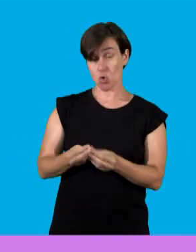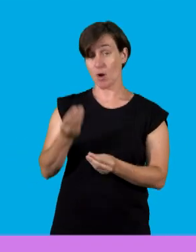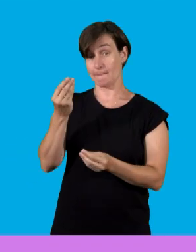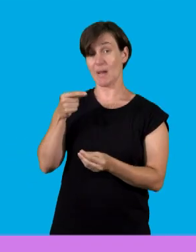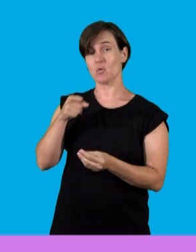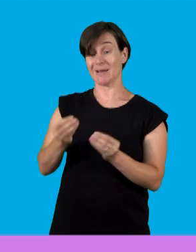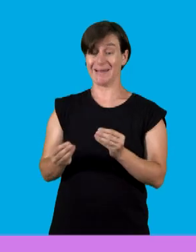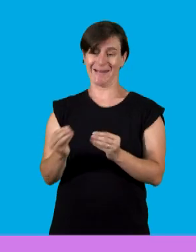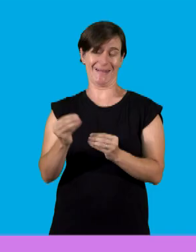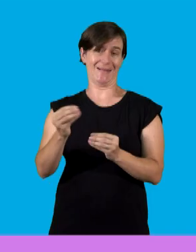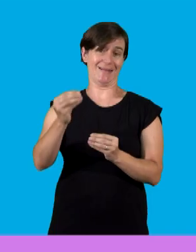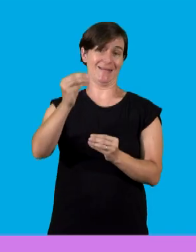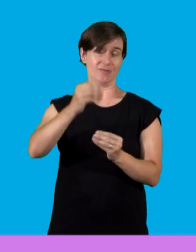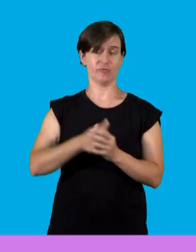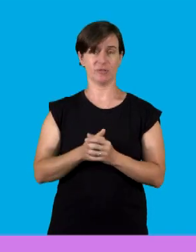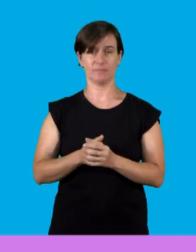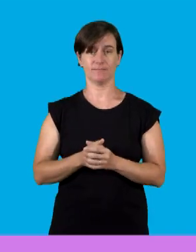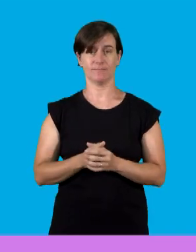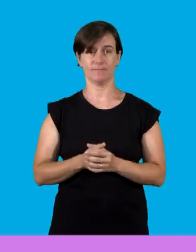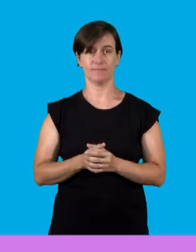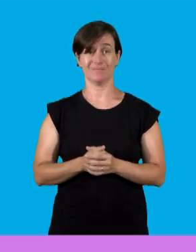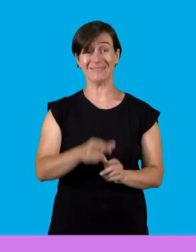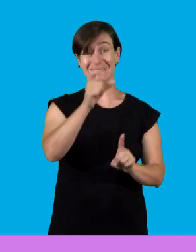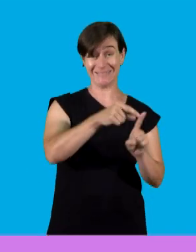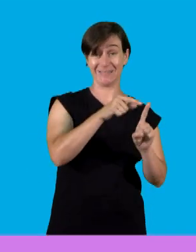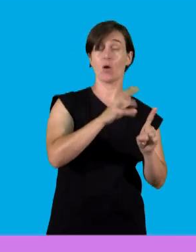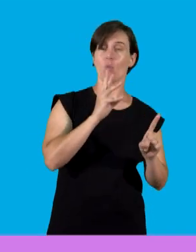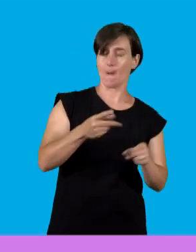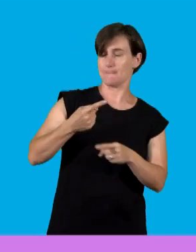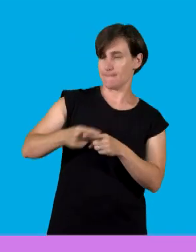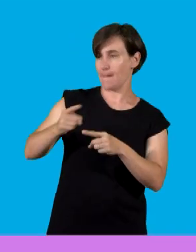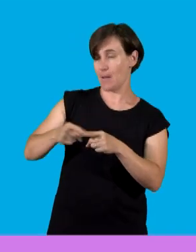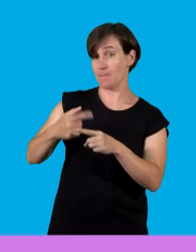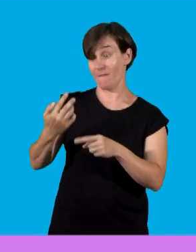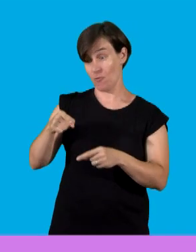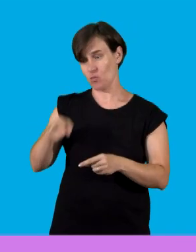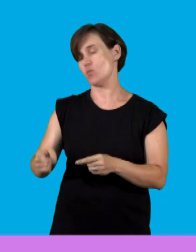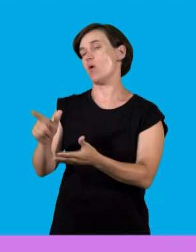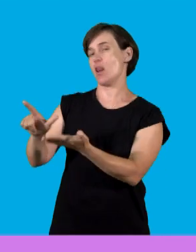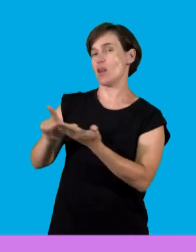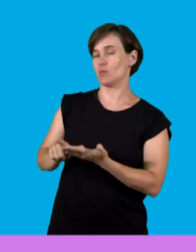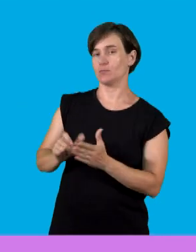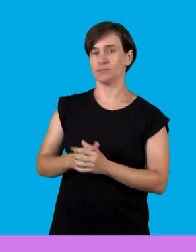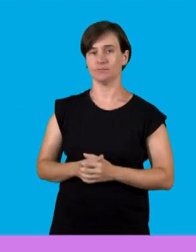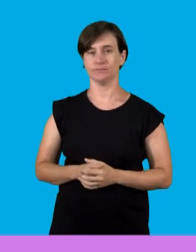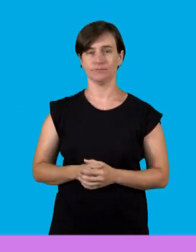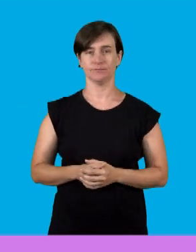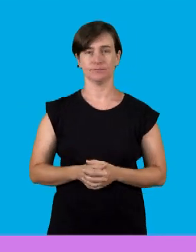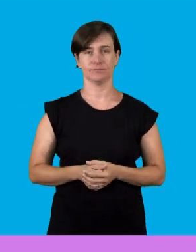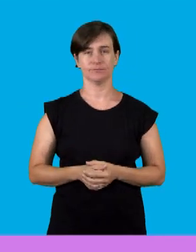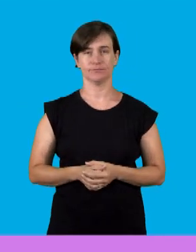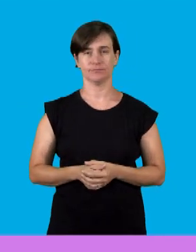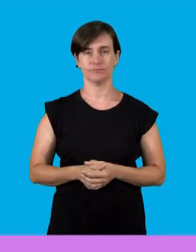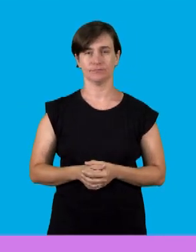of interest that interest Katleo will pay back to the bank for this home loan. All right, remember now